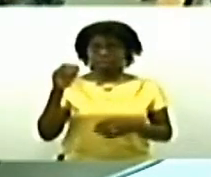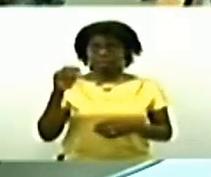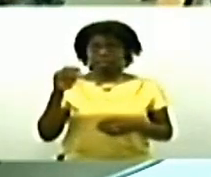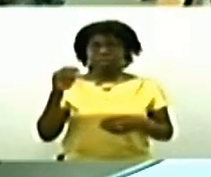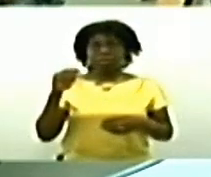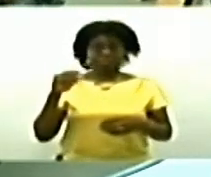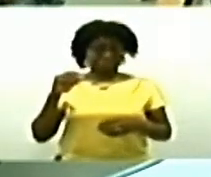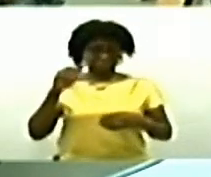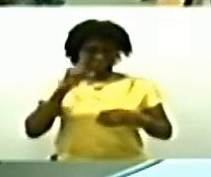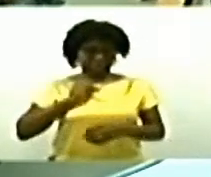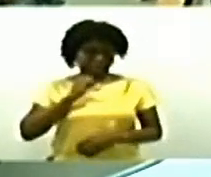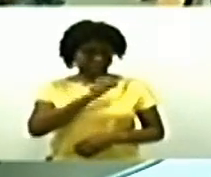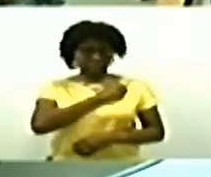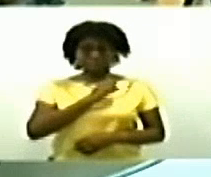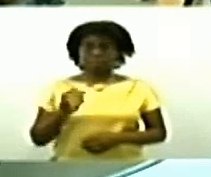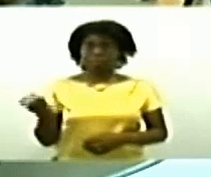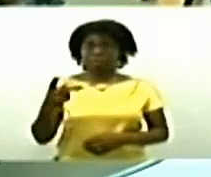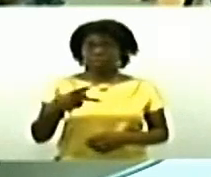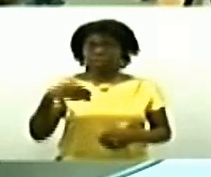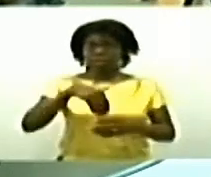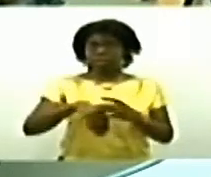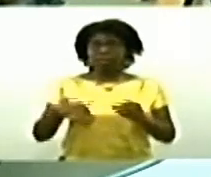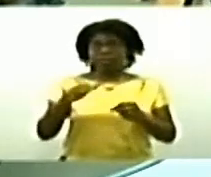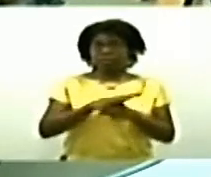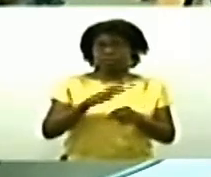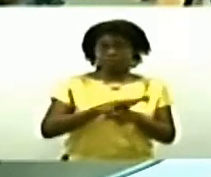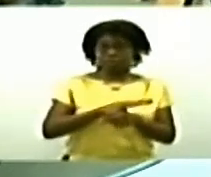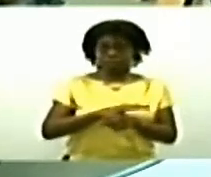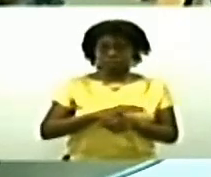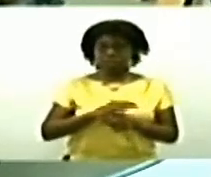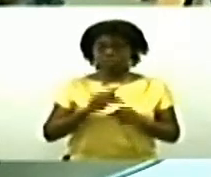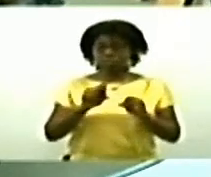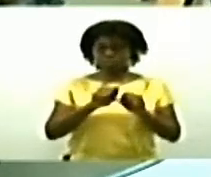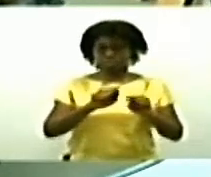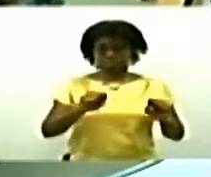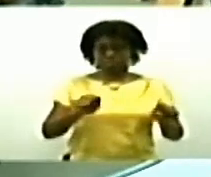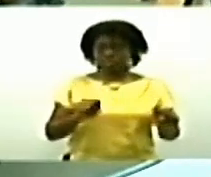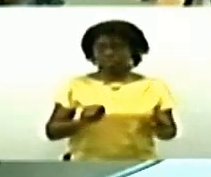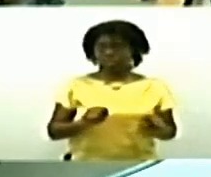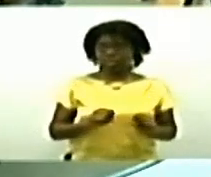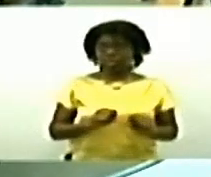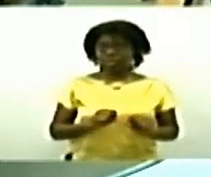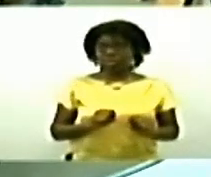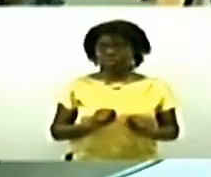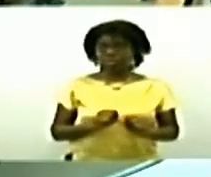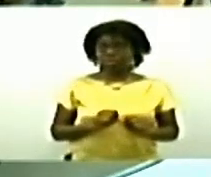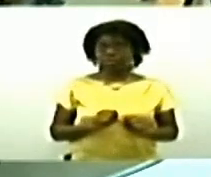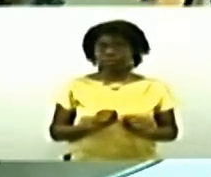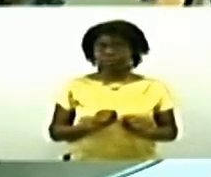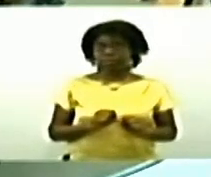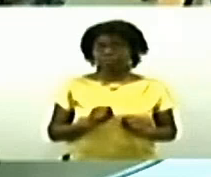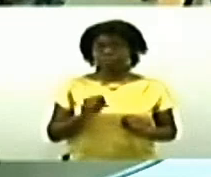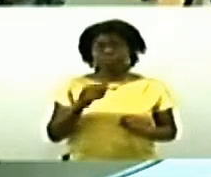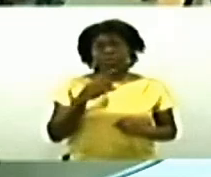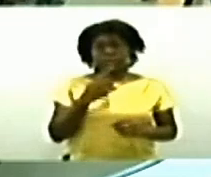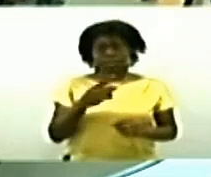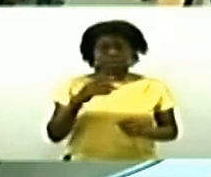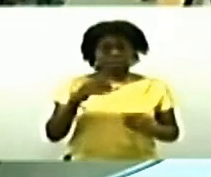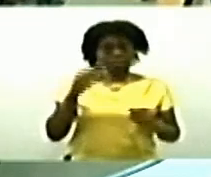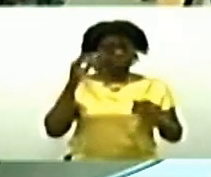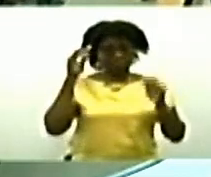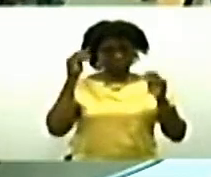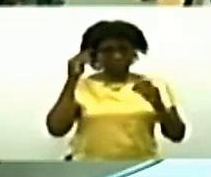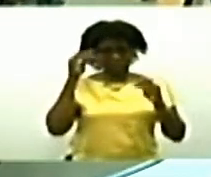session. Honorable members, I have to report that the Senate committee considered the bill clause by